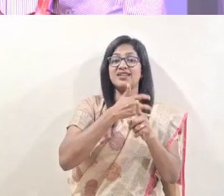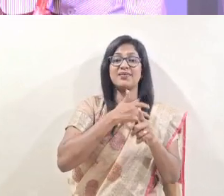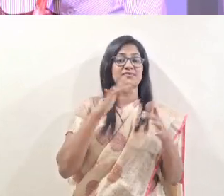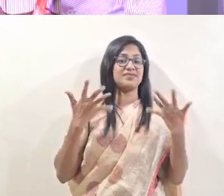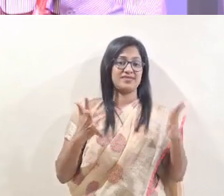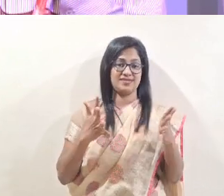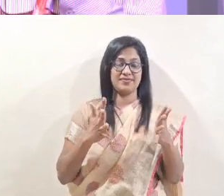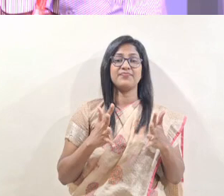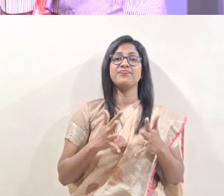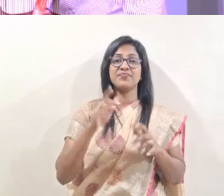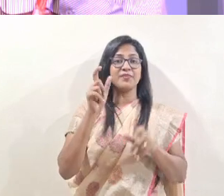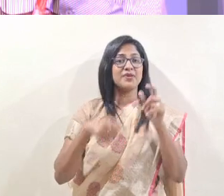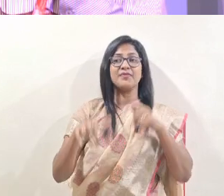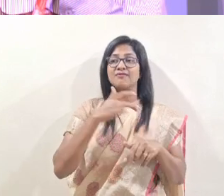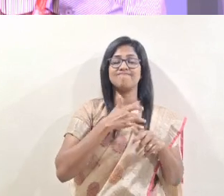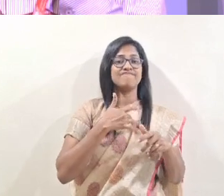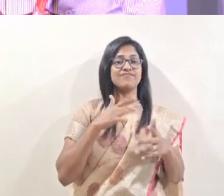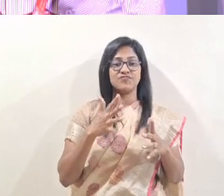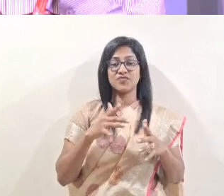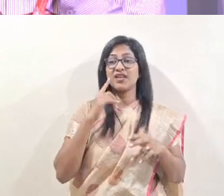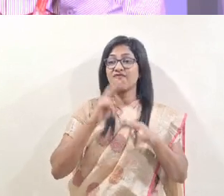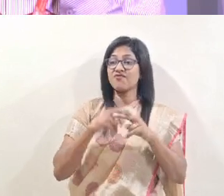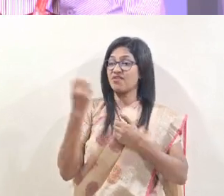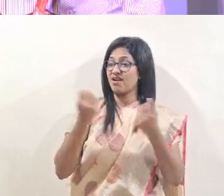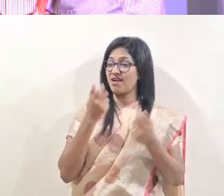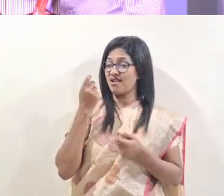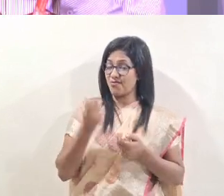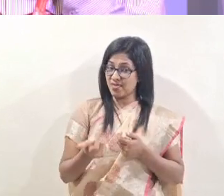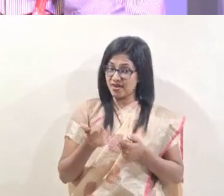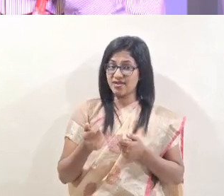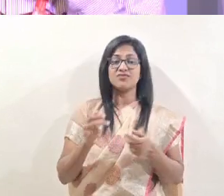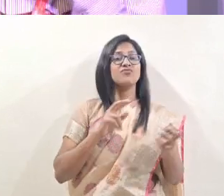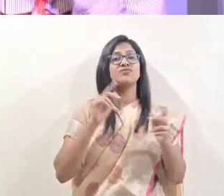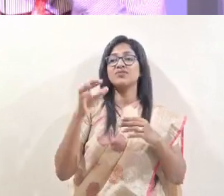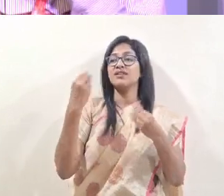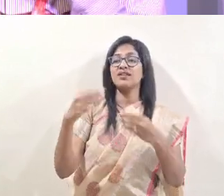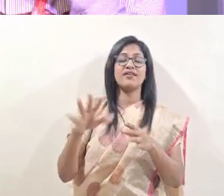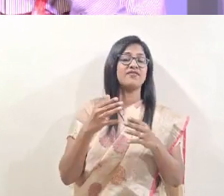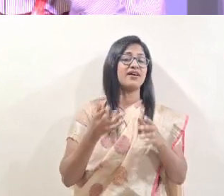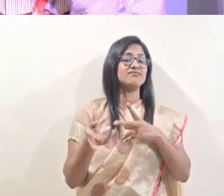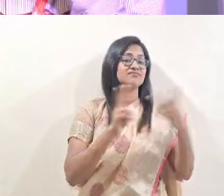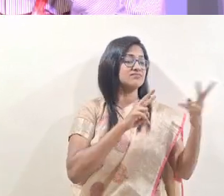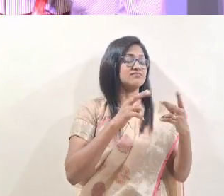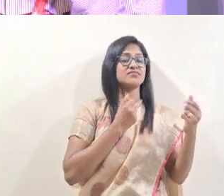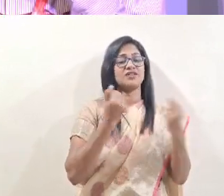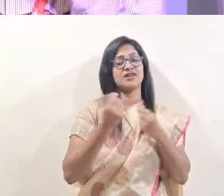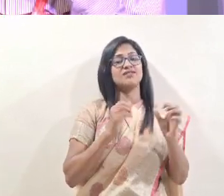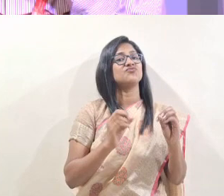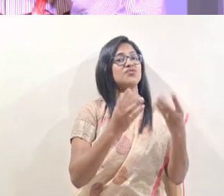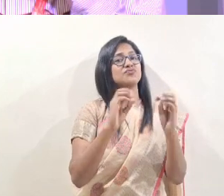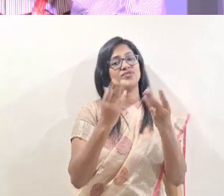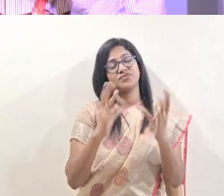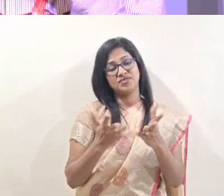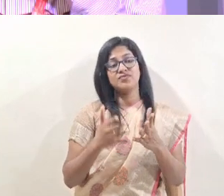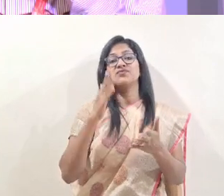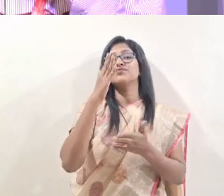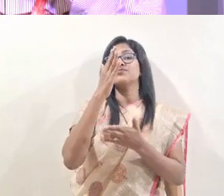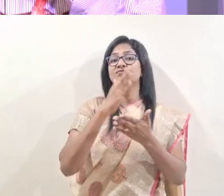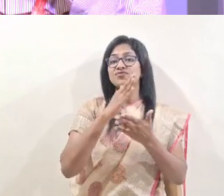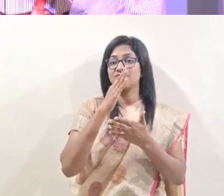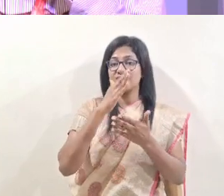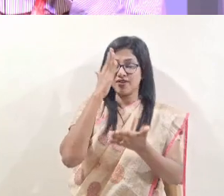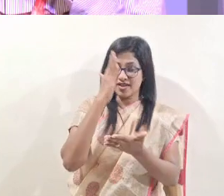people. As soon as you can afford a car, everyone likes to switch to a car. That is the habit. So to break it, reverse